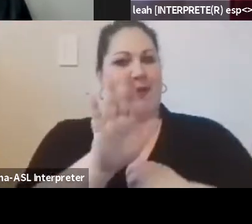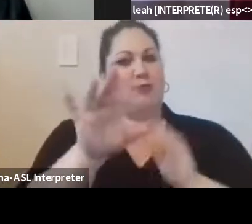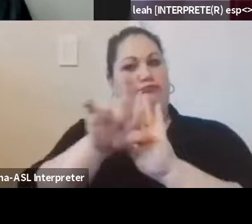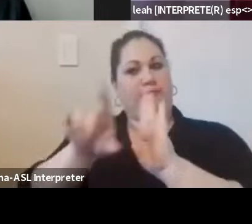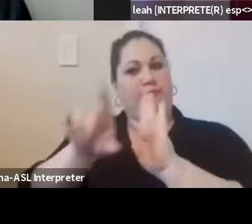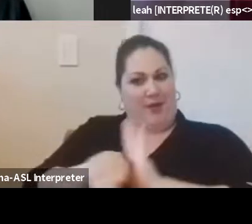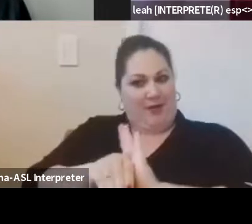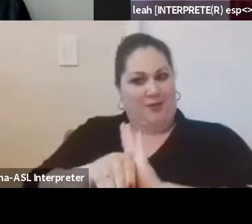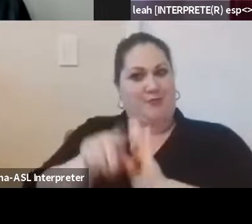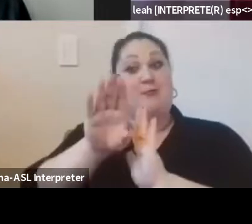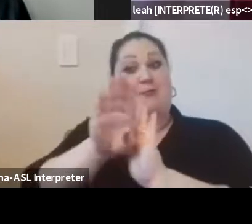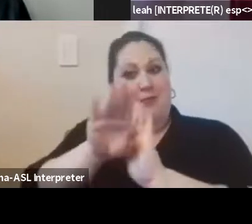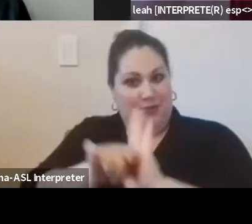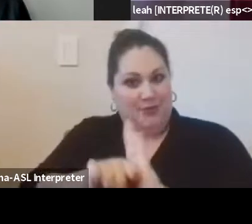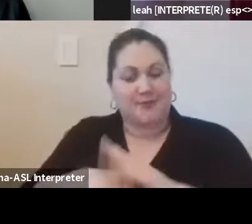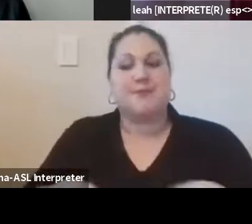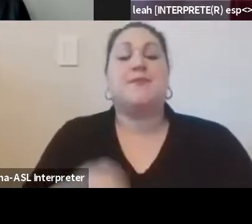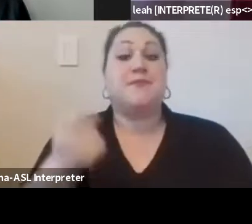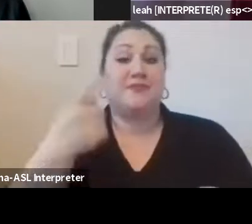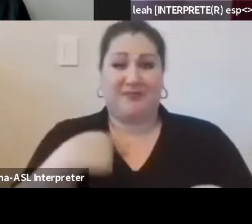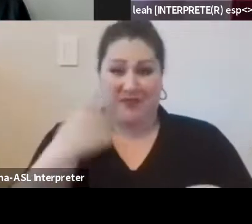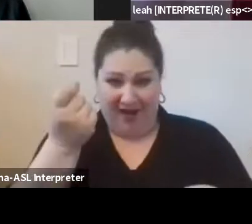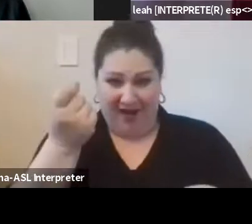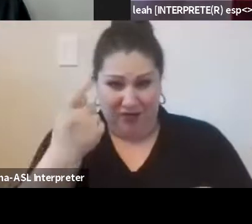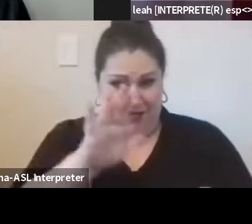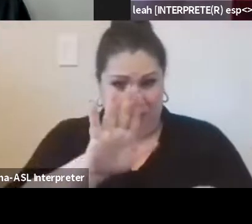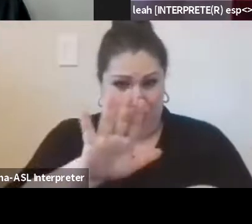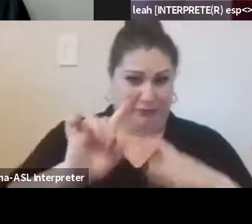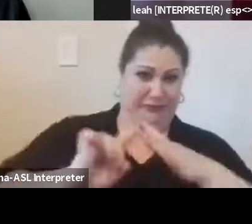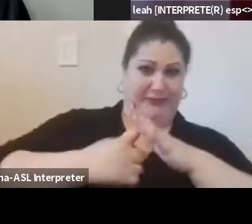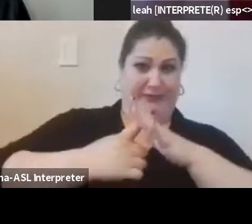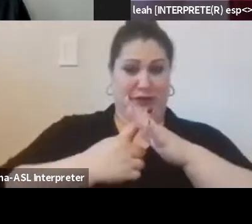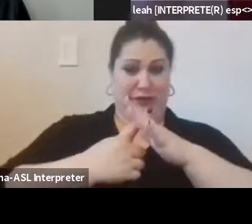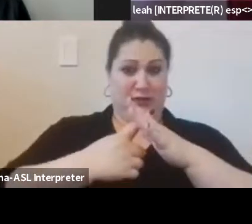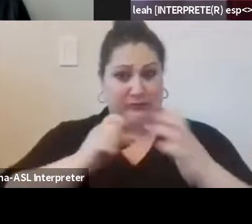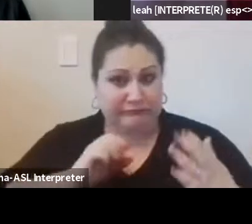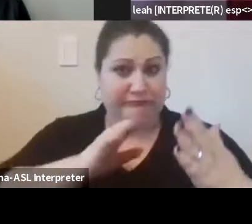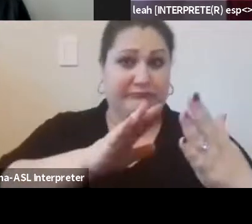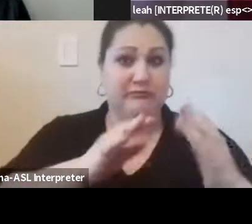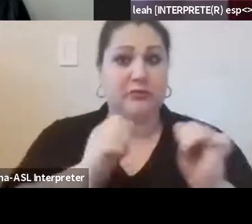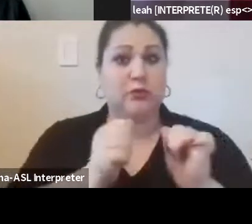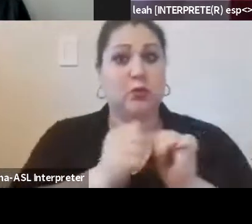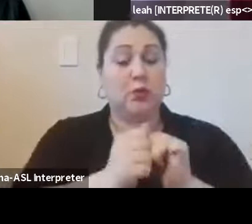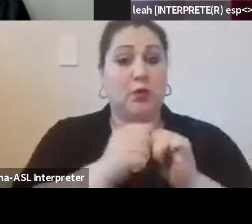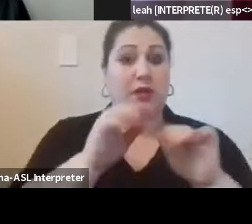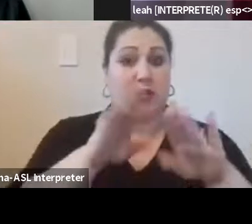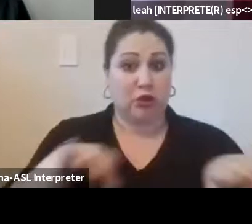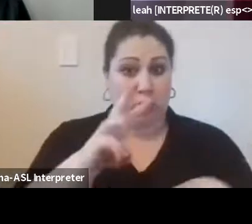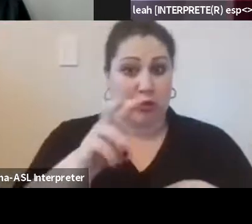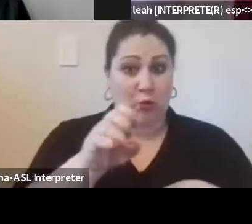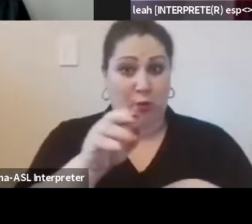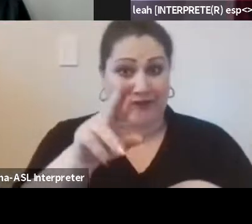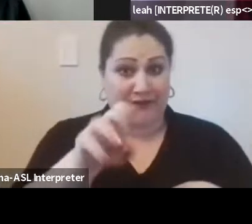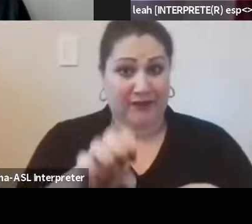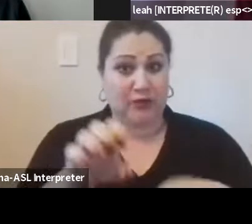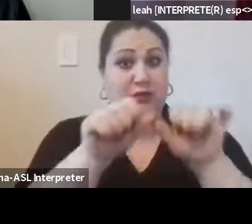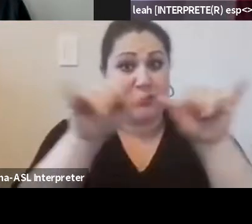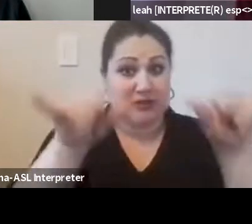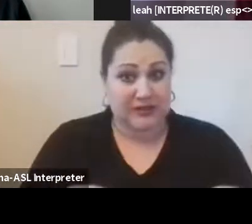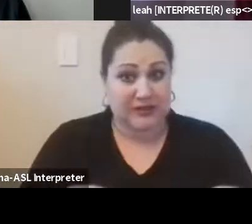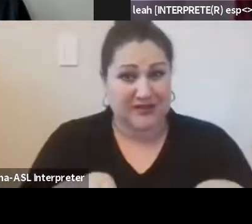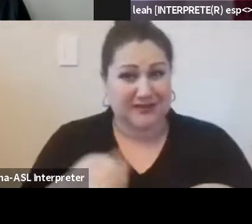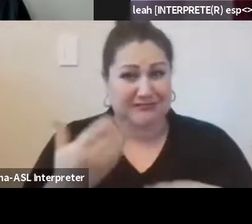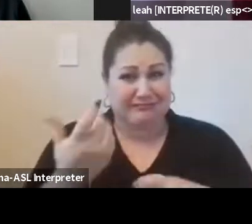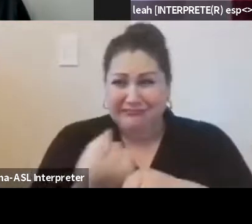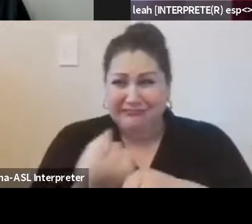encounter with the child welfare system happened 22 years ago in 1999, and it stemmed from